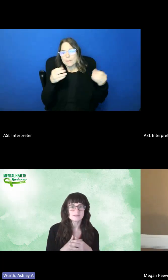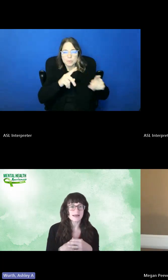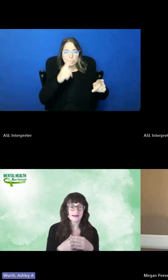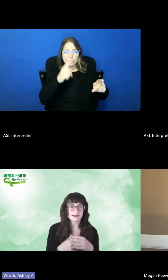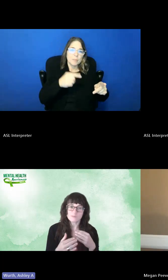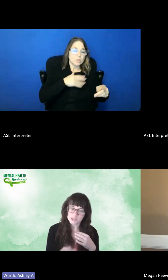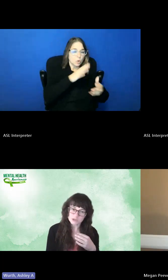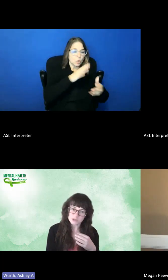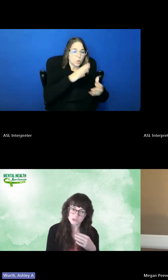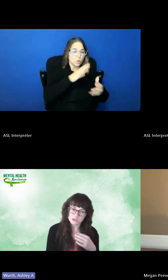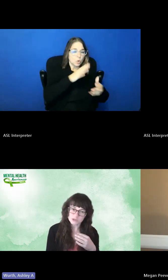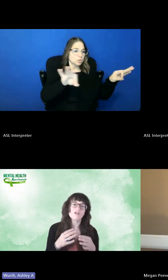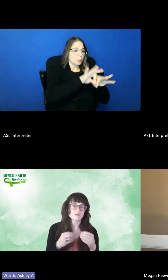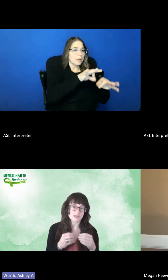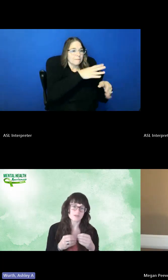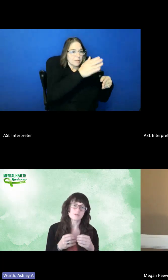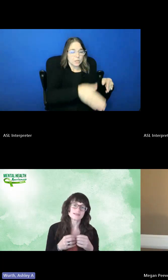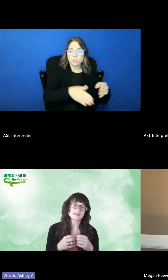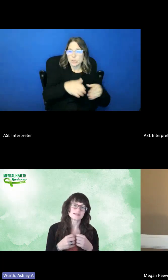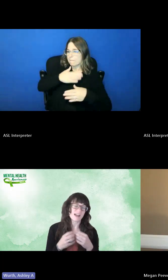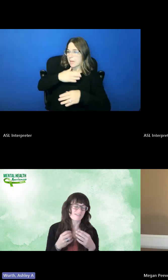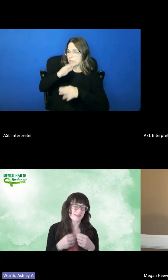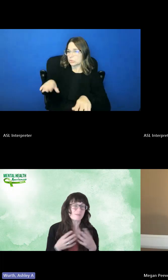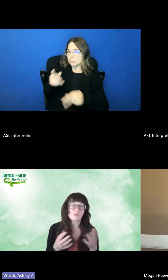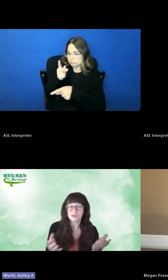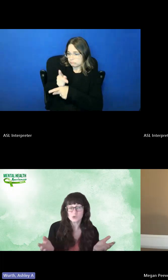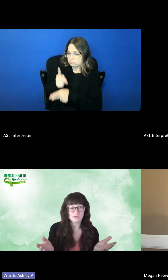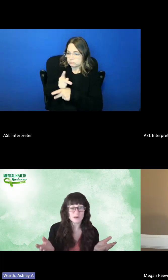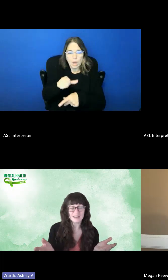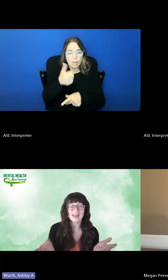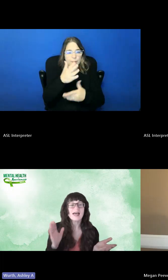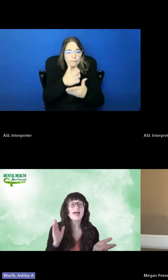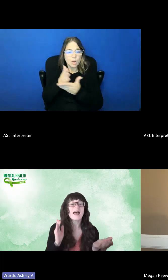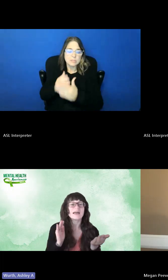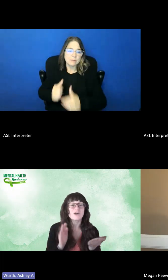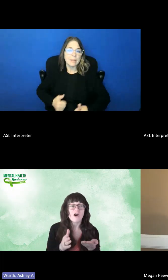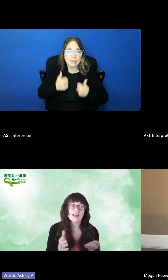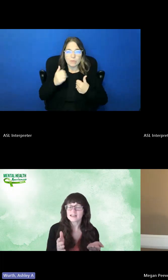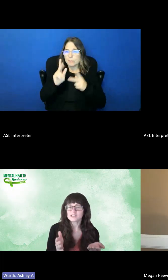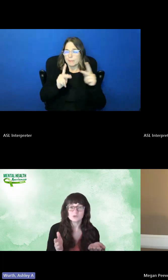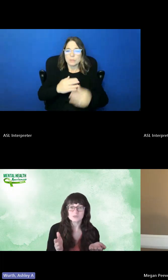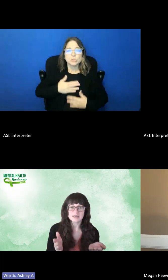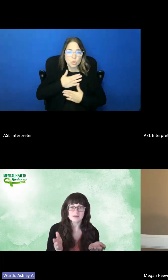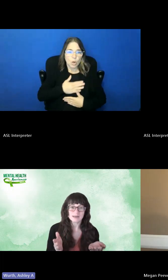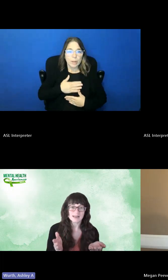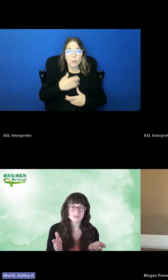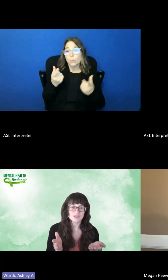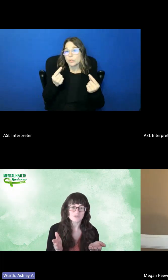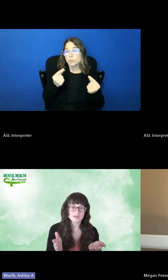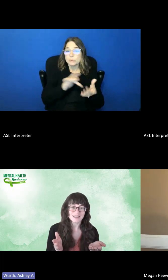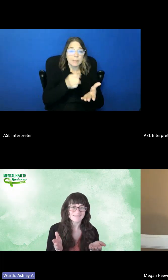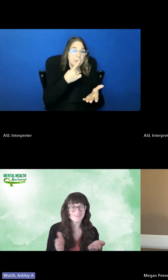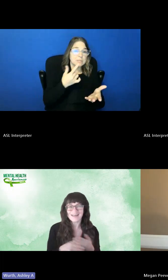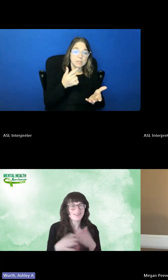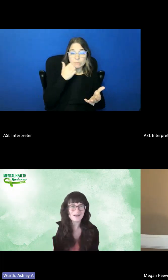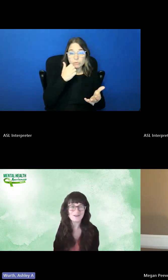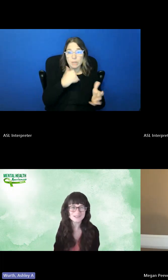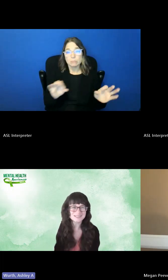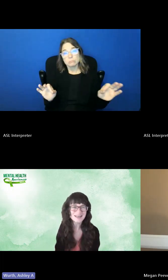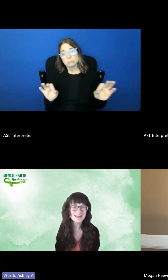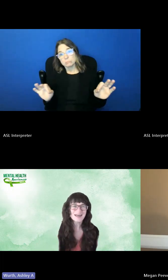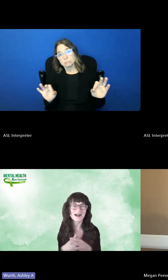finish a college degree, take care of my children, all of those other pieces of life that people enjoy freely. And all I had to do was take a medication